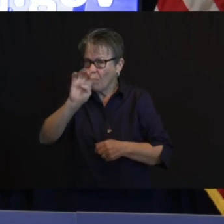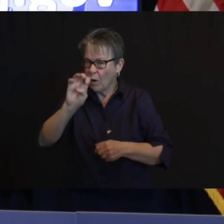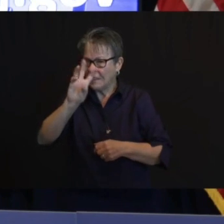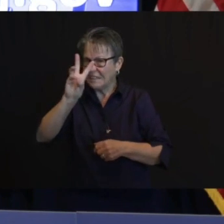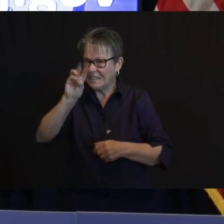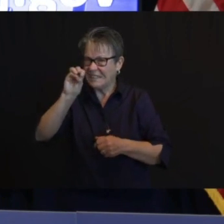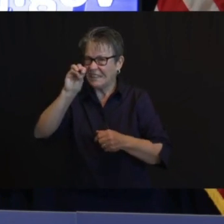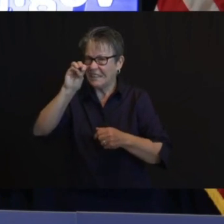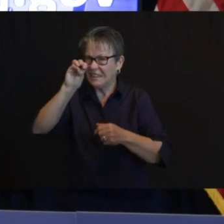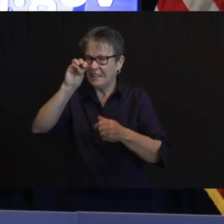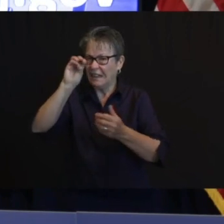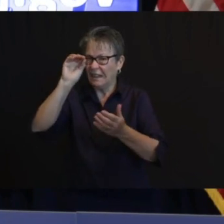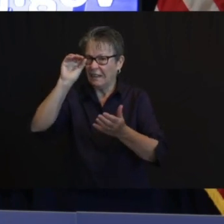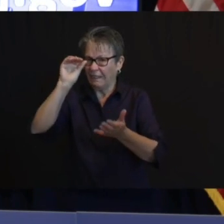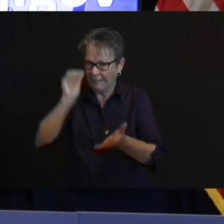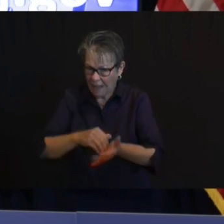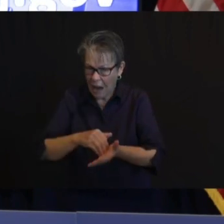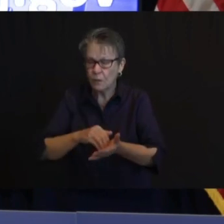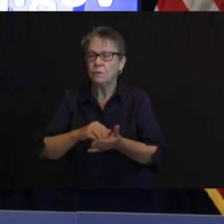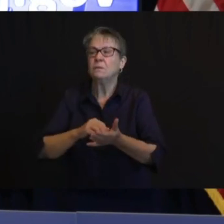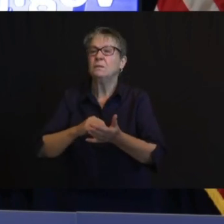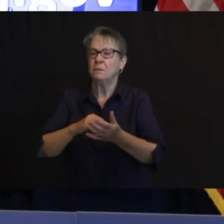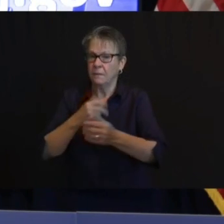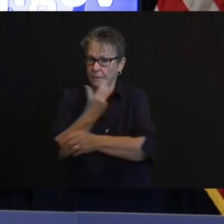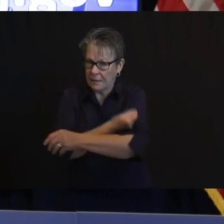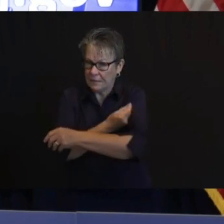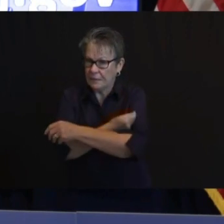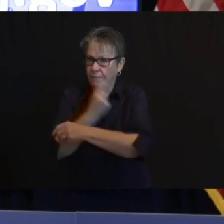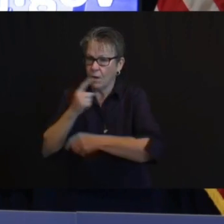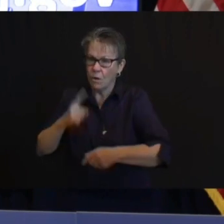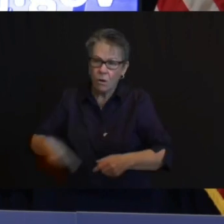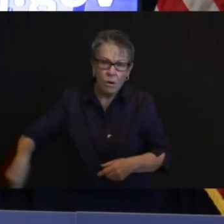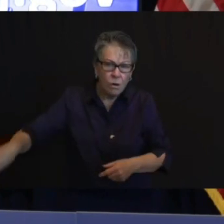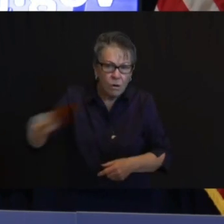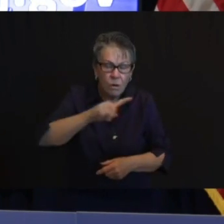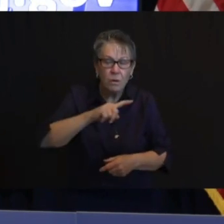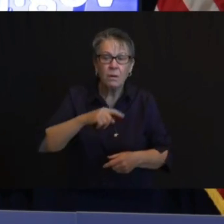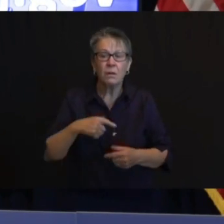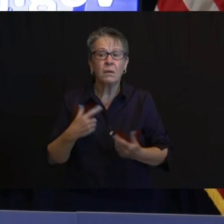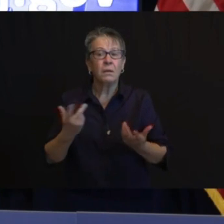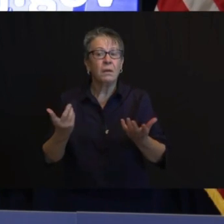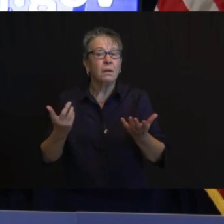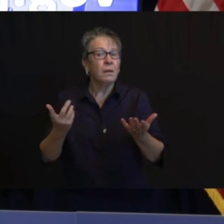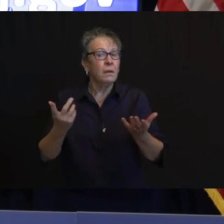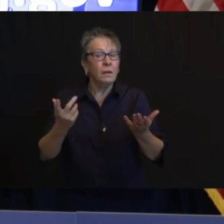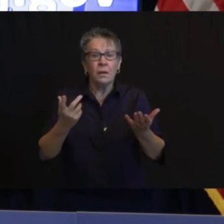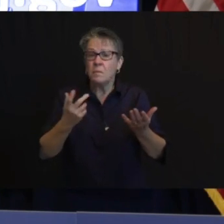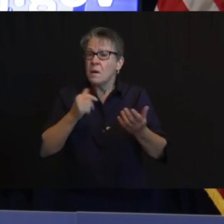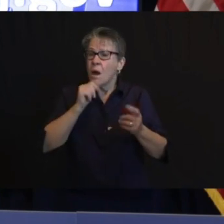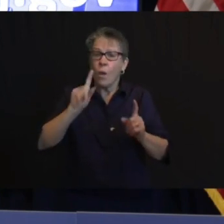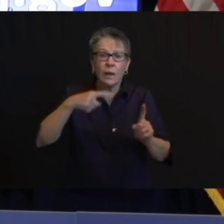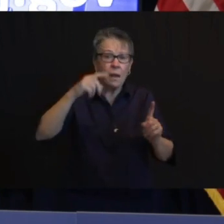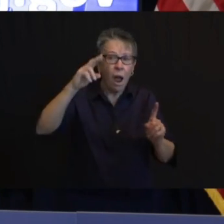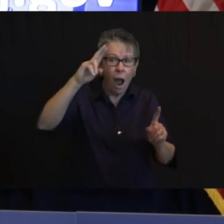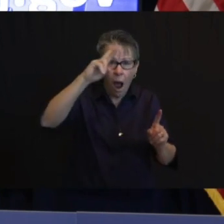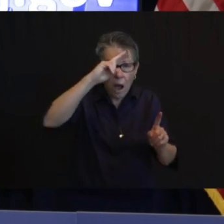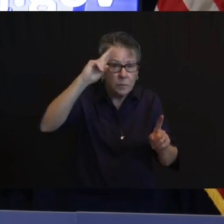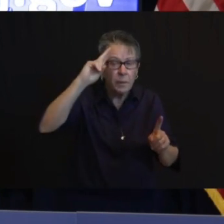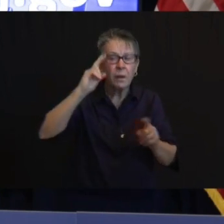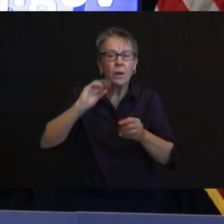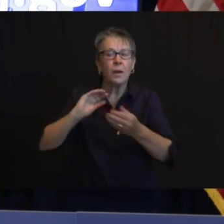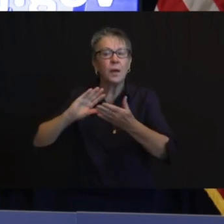If we look at all the paid and unpaid workers, healthcare workers, not only within a hospital, but in our communities, really is